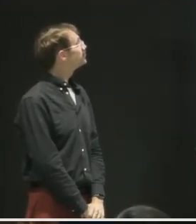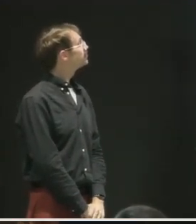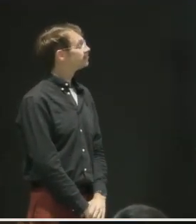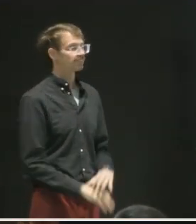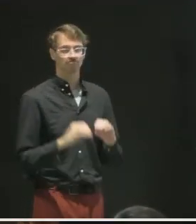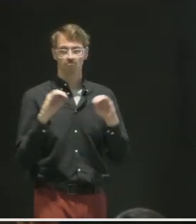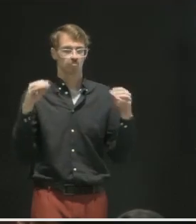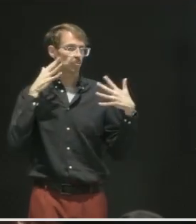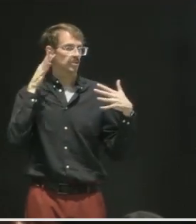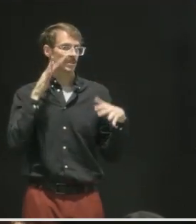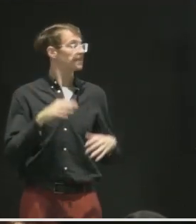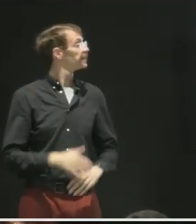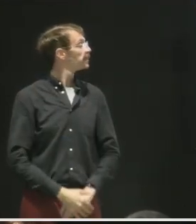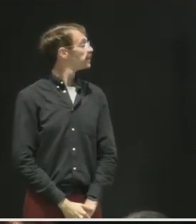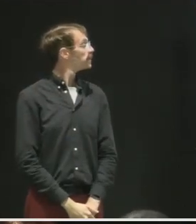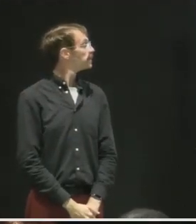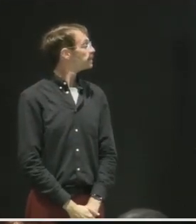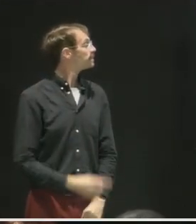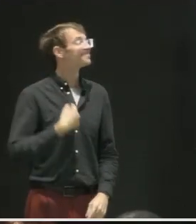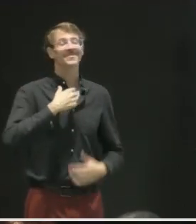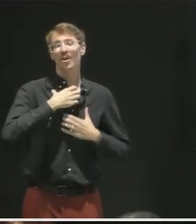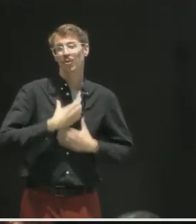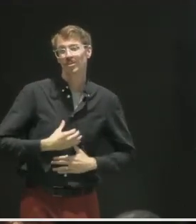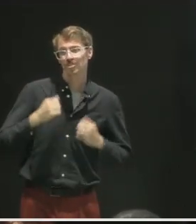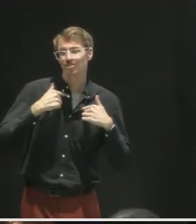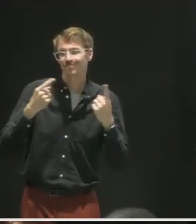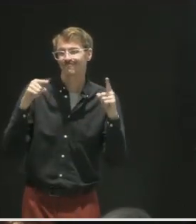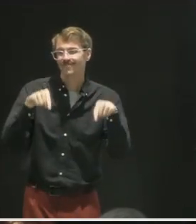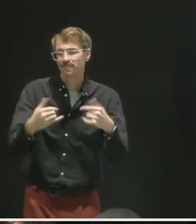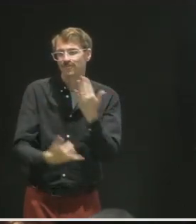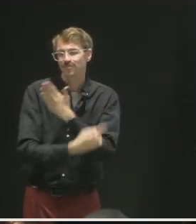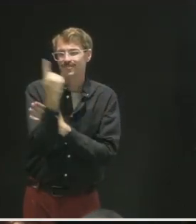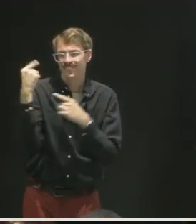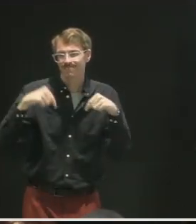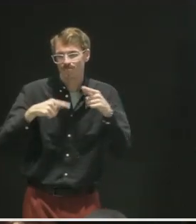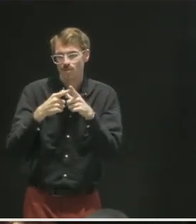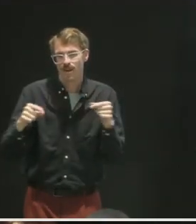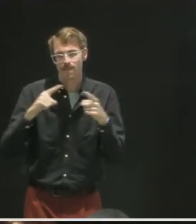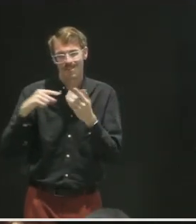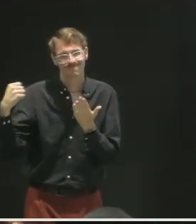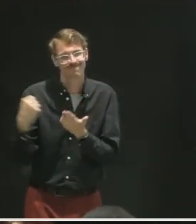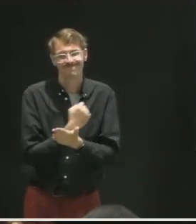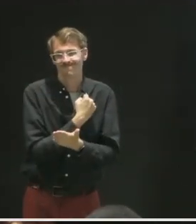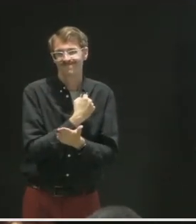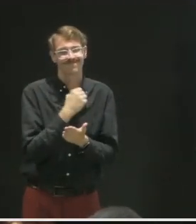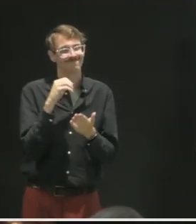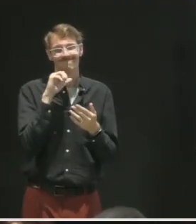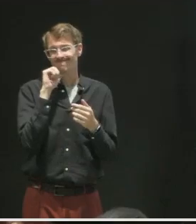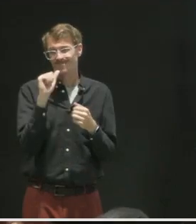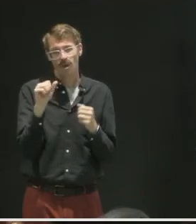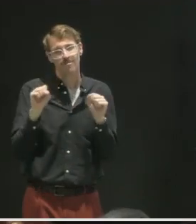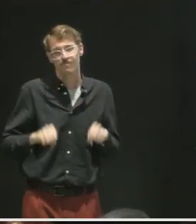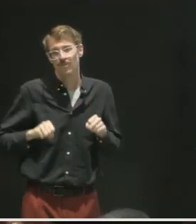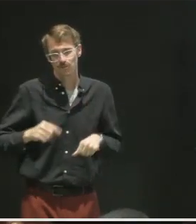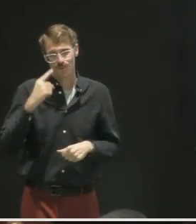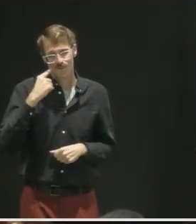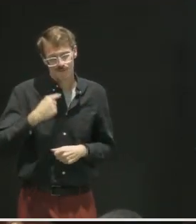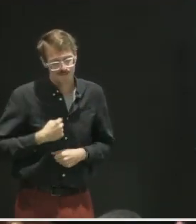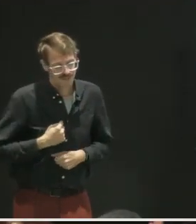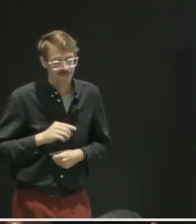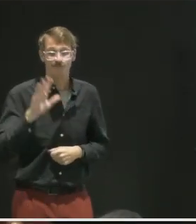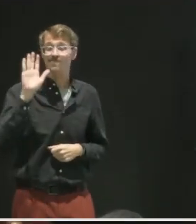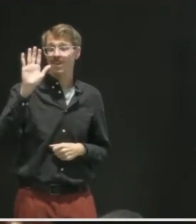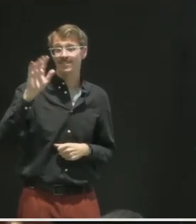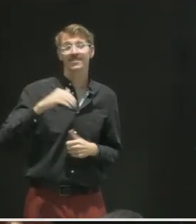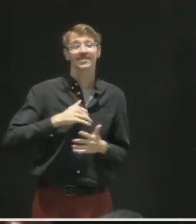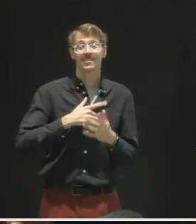Office in the Caribbean. I wish I were able to be with you today in Japan, but unfortunately, that is not the reality. But